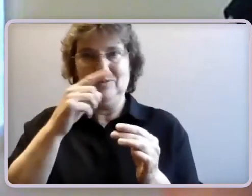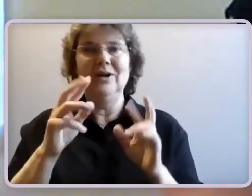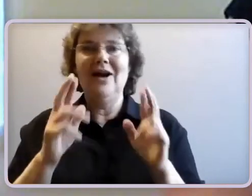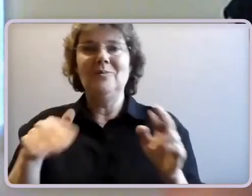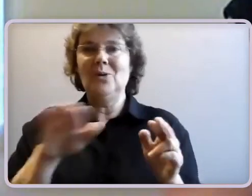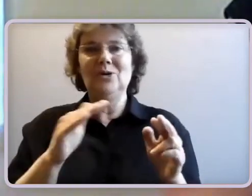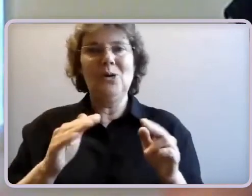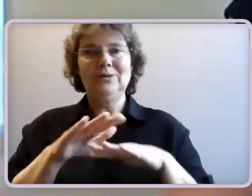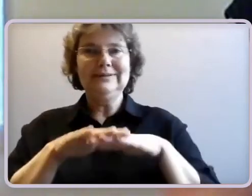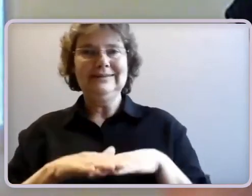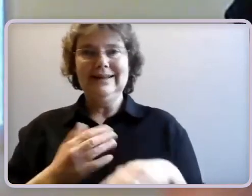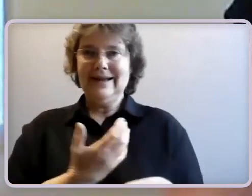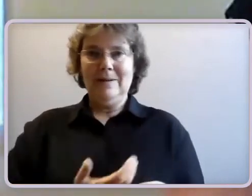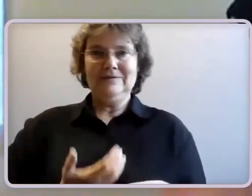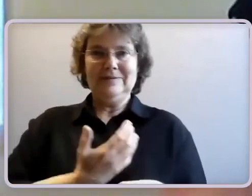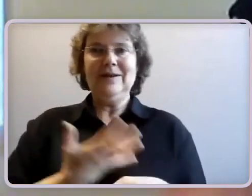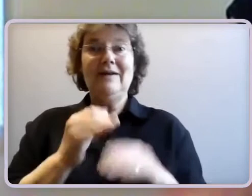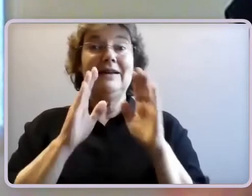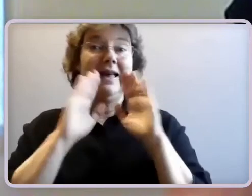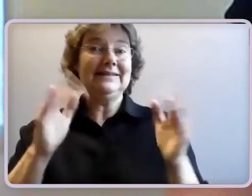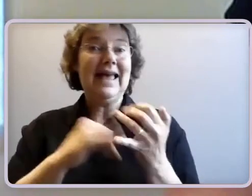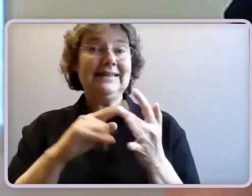we have a fantastic session ahead.